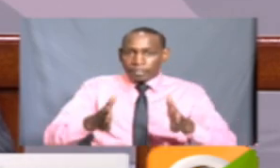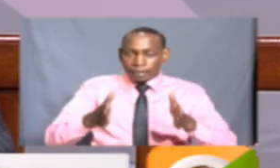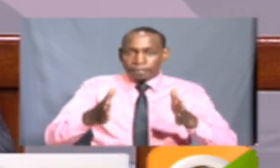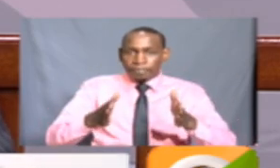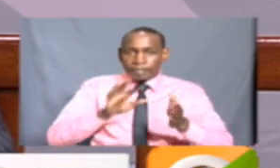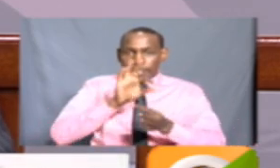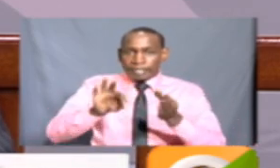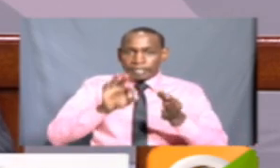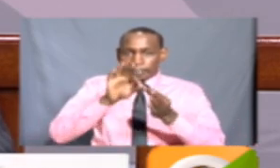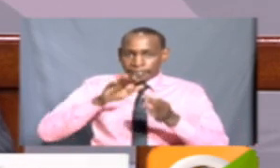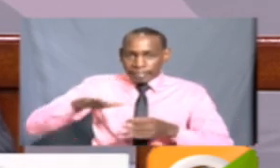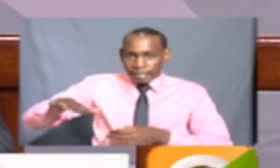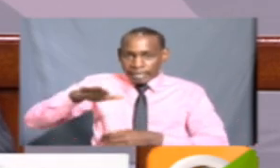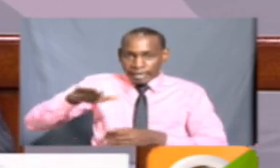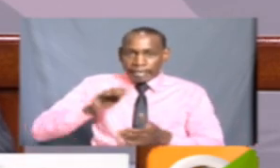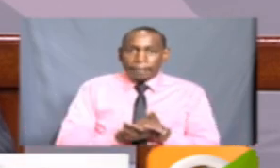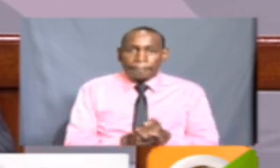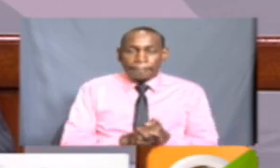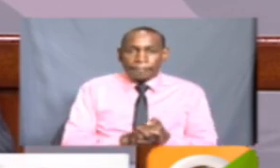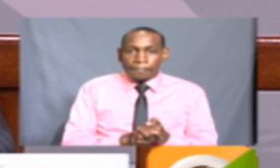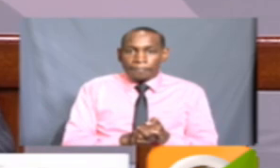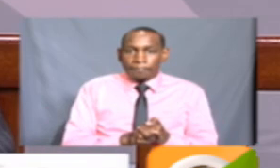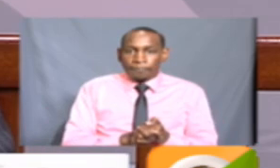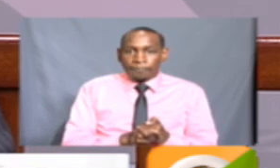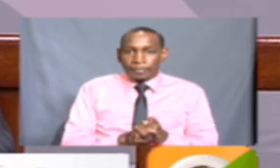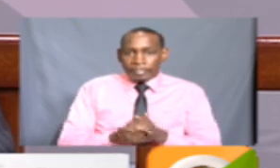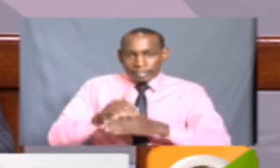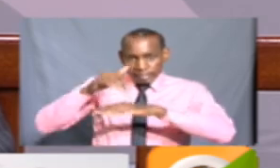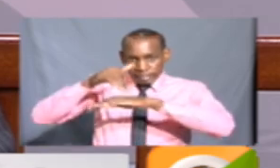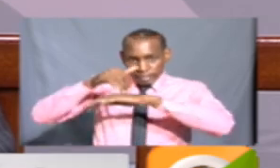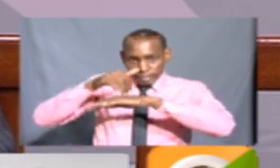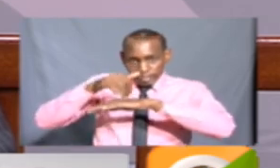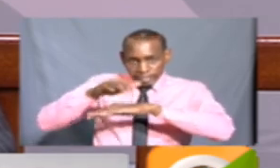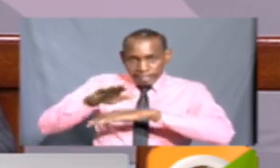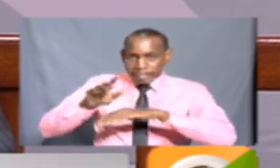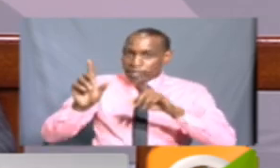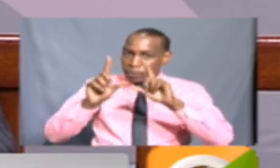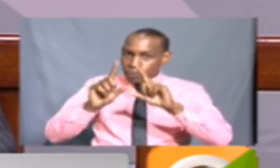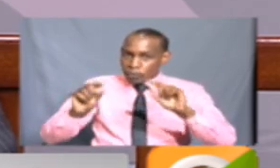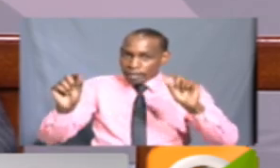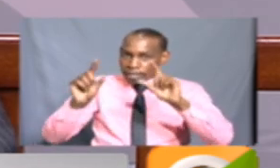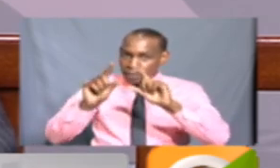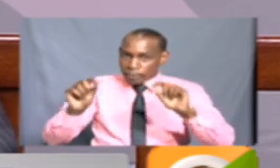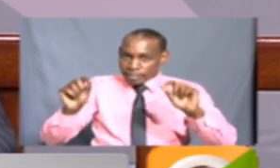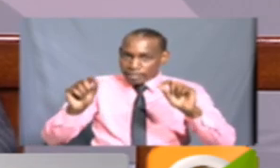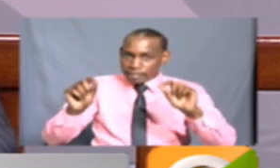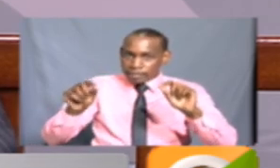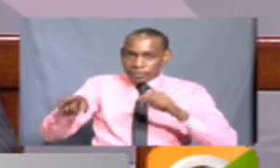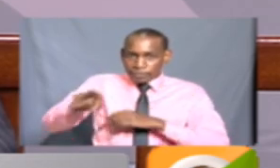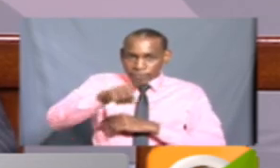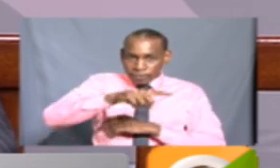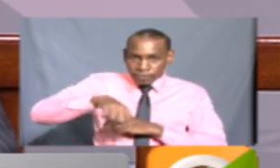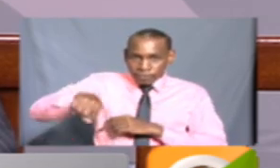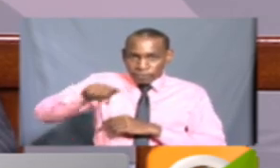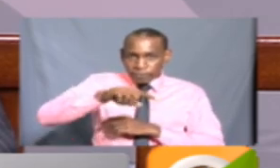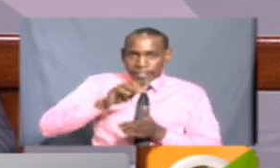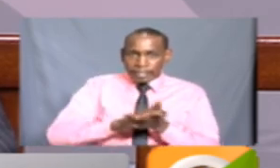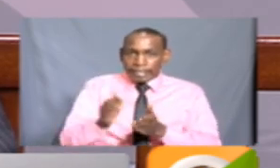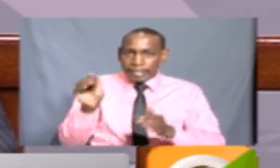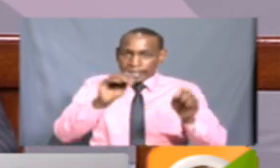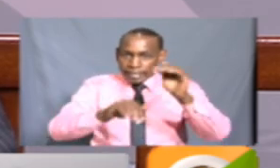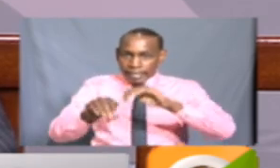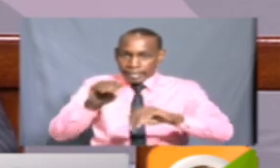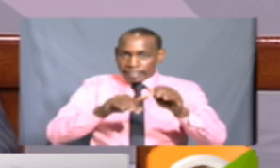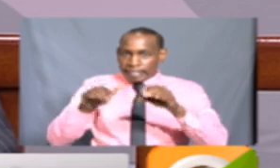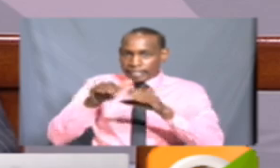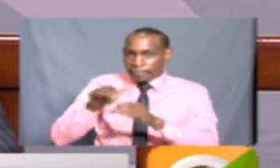that part of the world is sending one and singular message. We are electing our